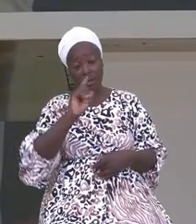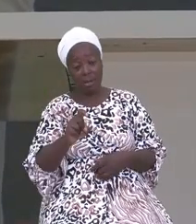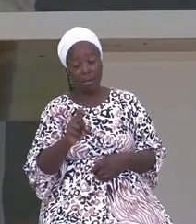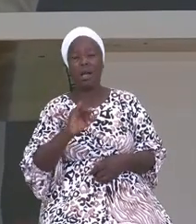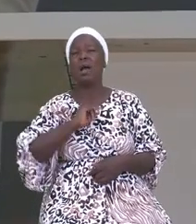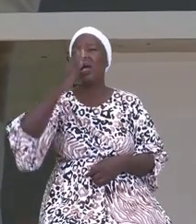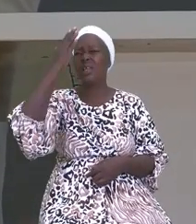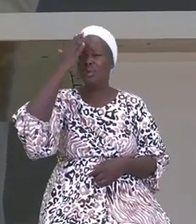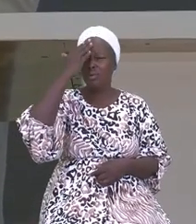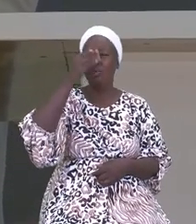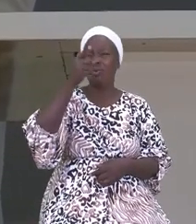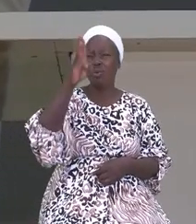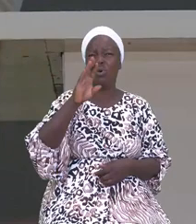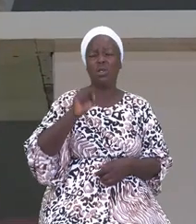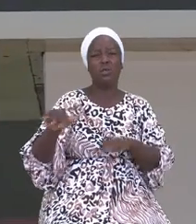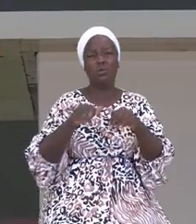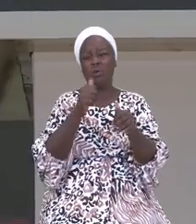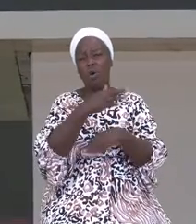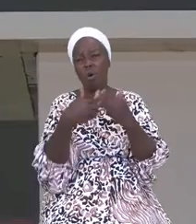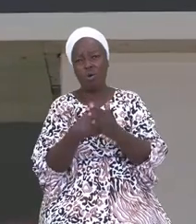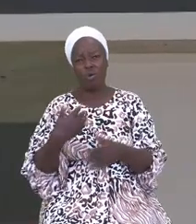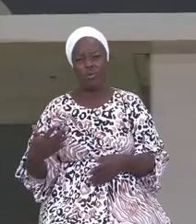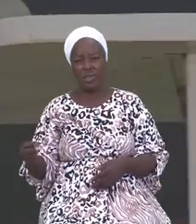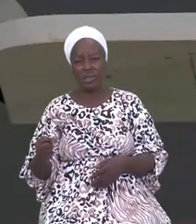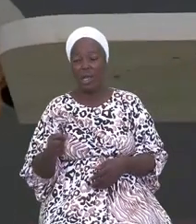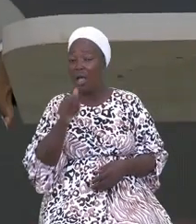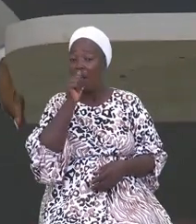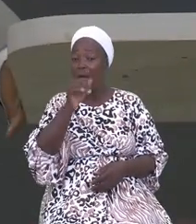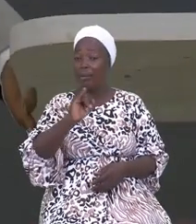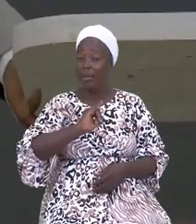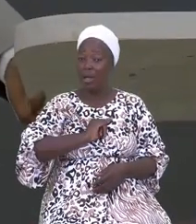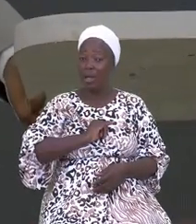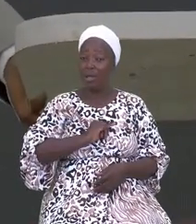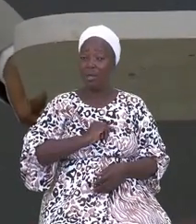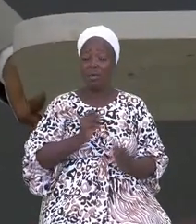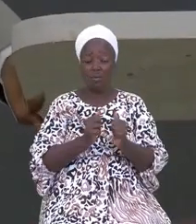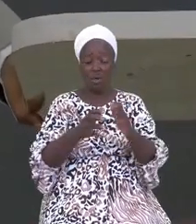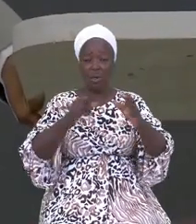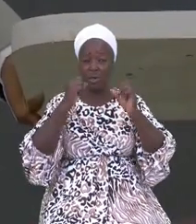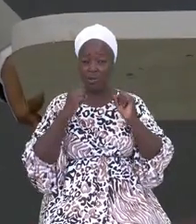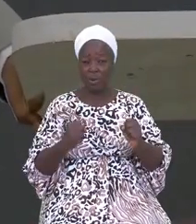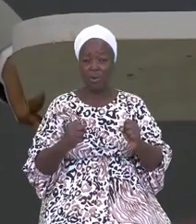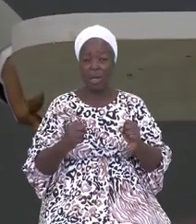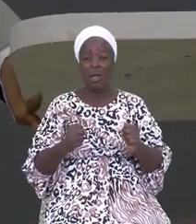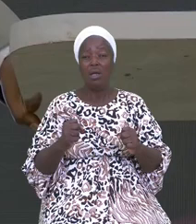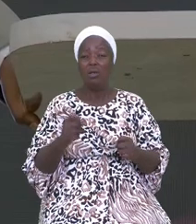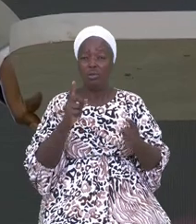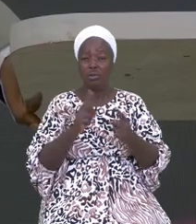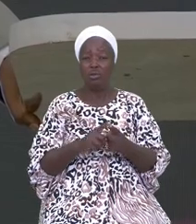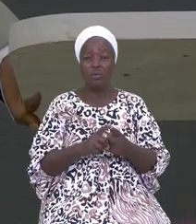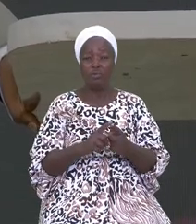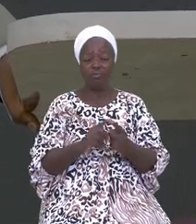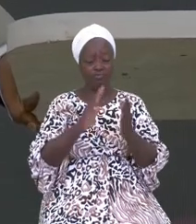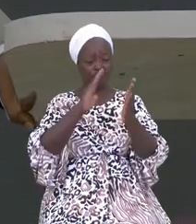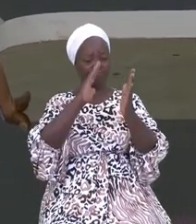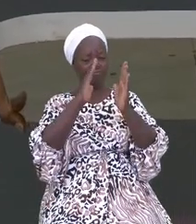can do all things. Am I powerless to confront the challenges in